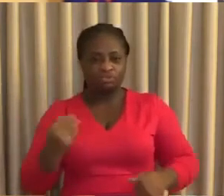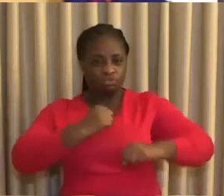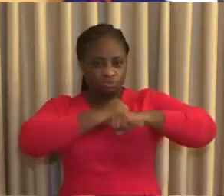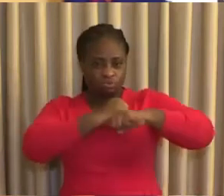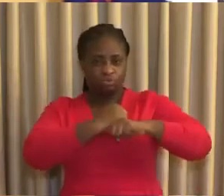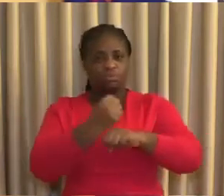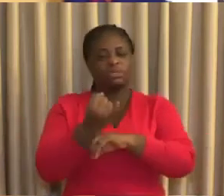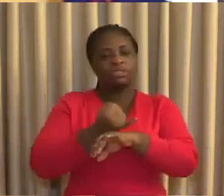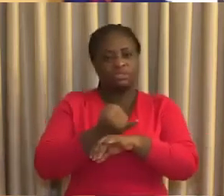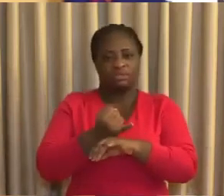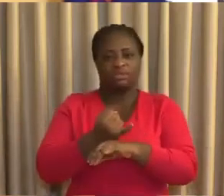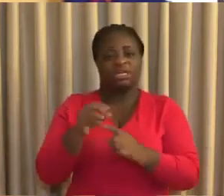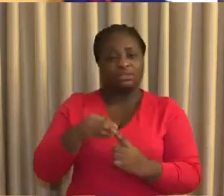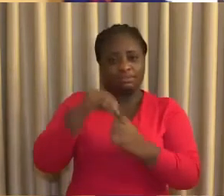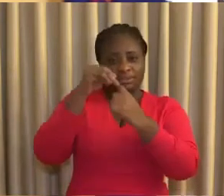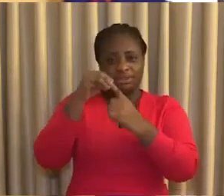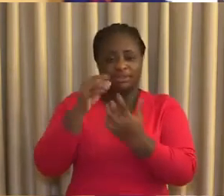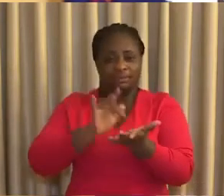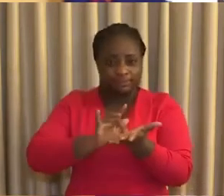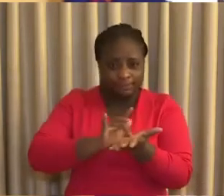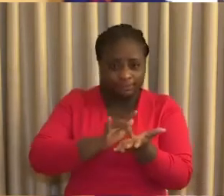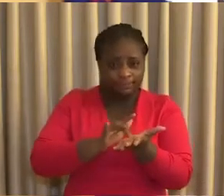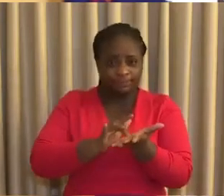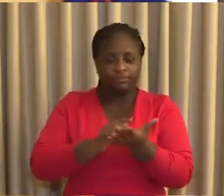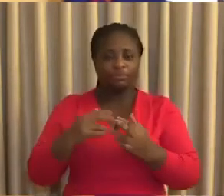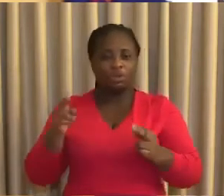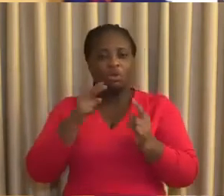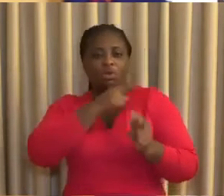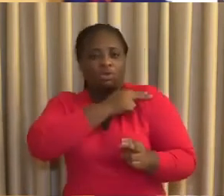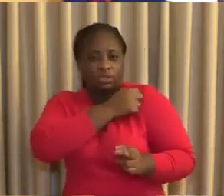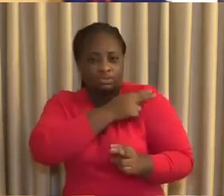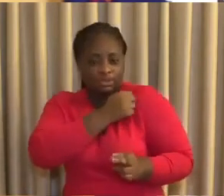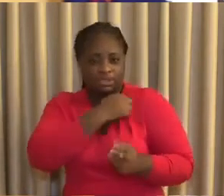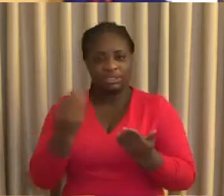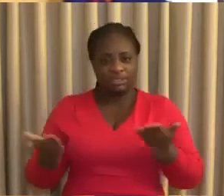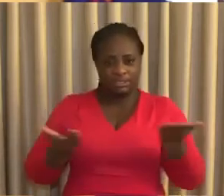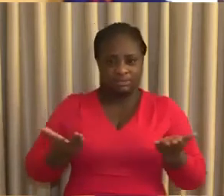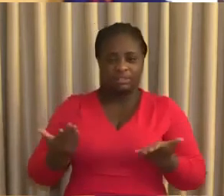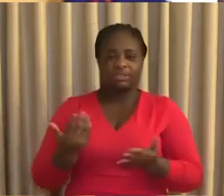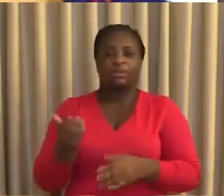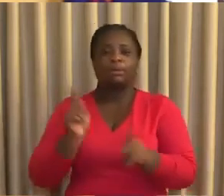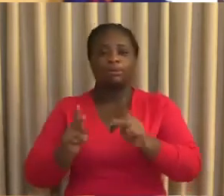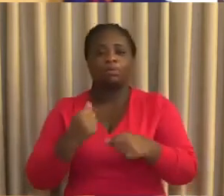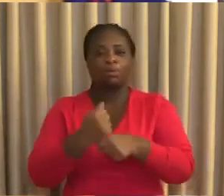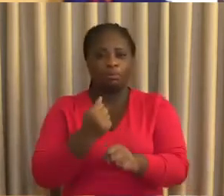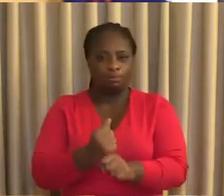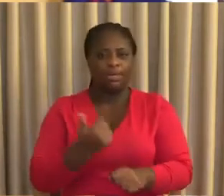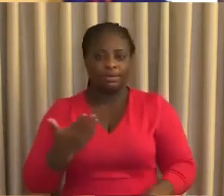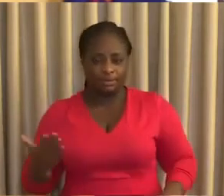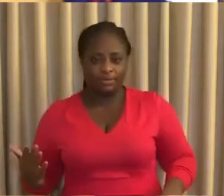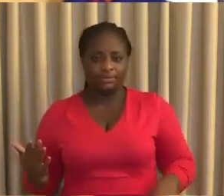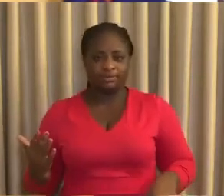in the pharmaceutical, hospitality, service, and manufacturing sectors. We're providing additional